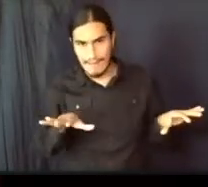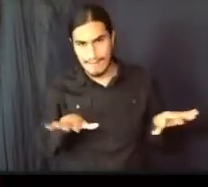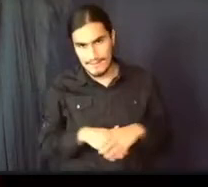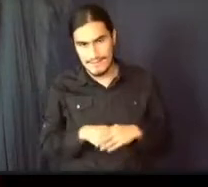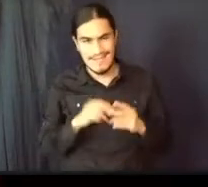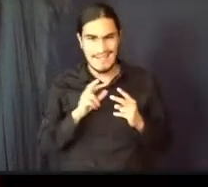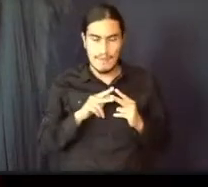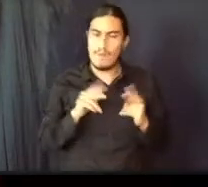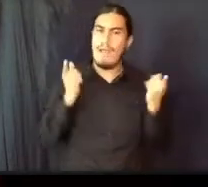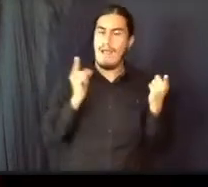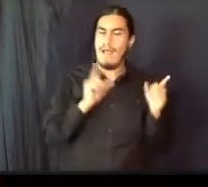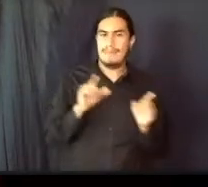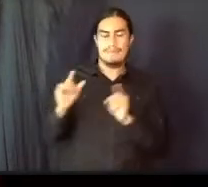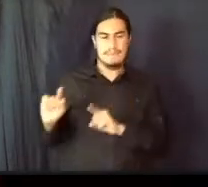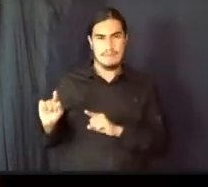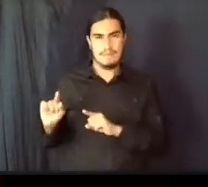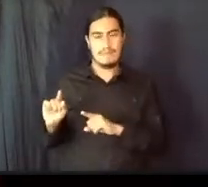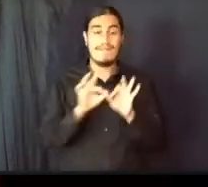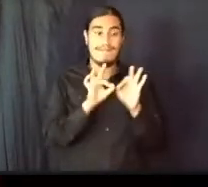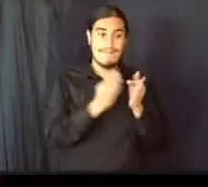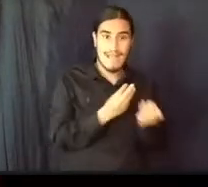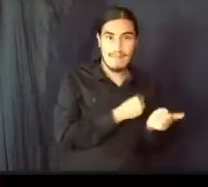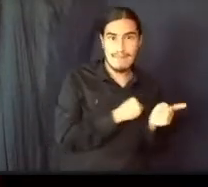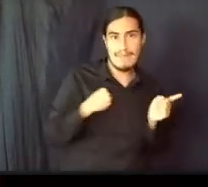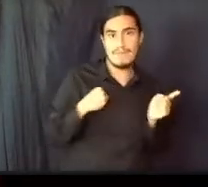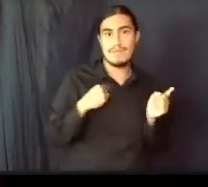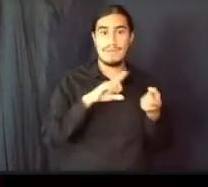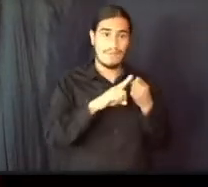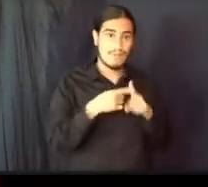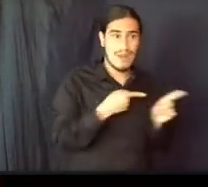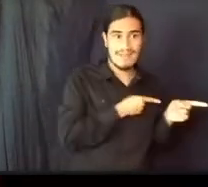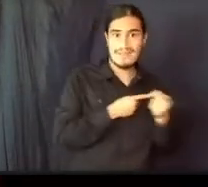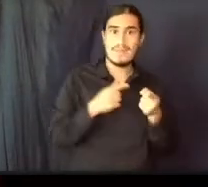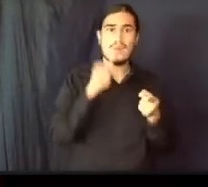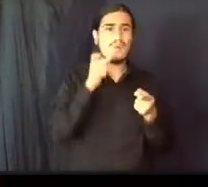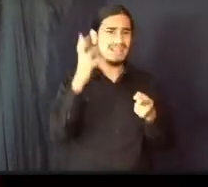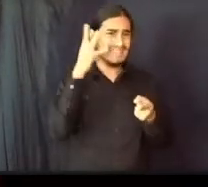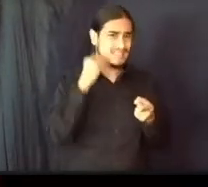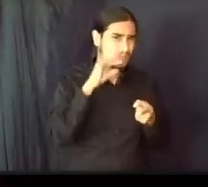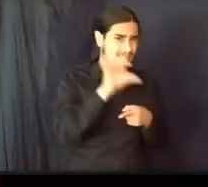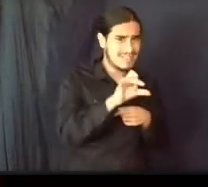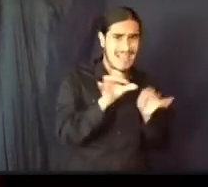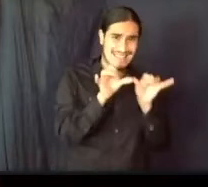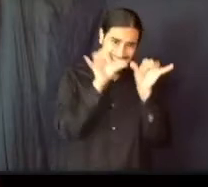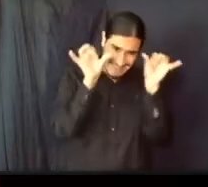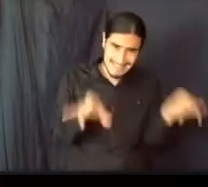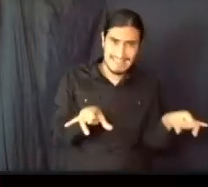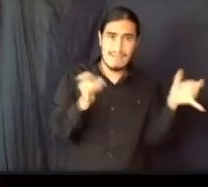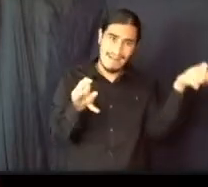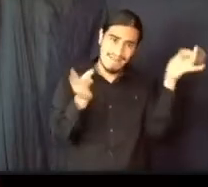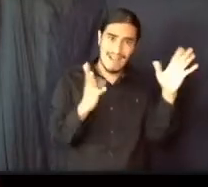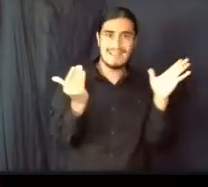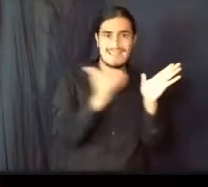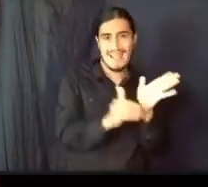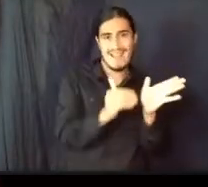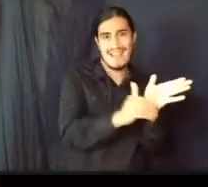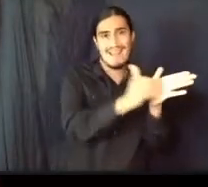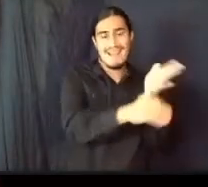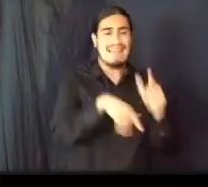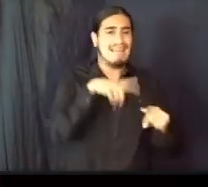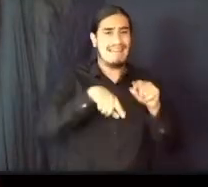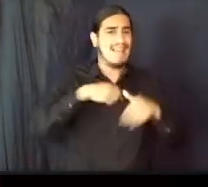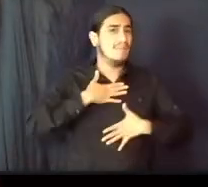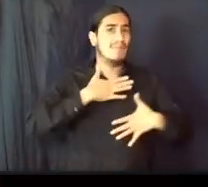Family members and friends thus experienced a continuation of systematic violence and forms of unbreathing, which not